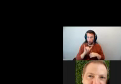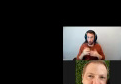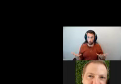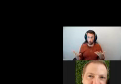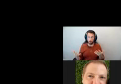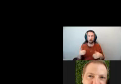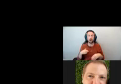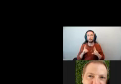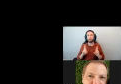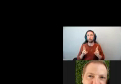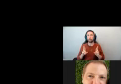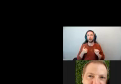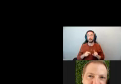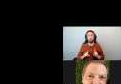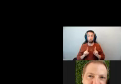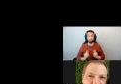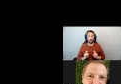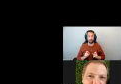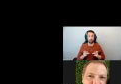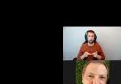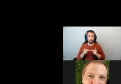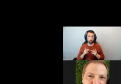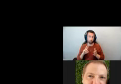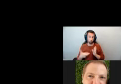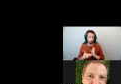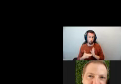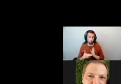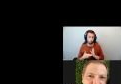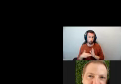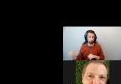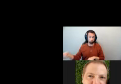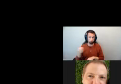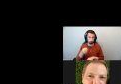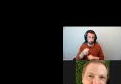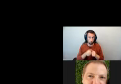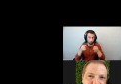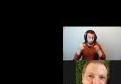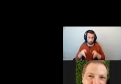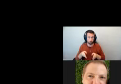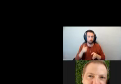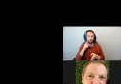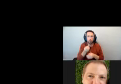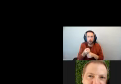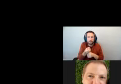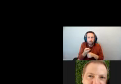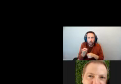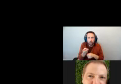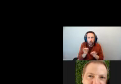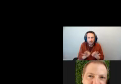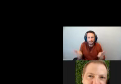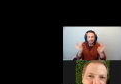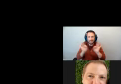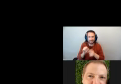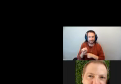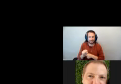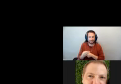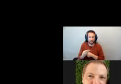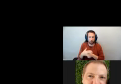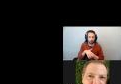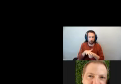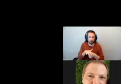this position, this role, with a person in a few key stakeholder areas where we already have good relationships with the